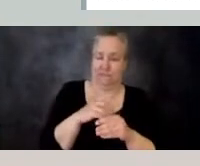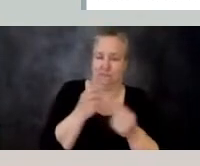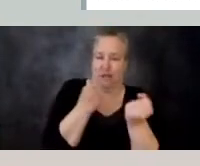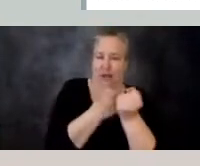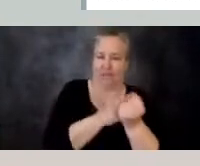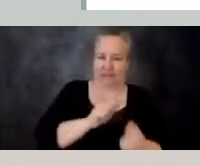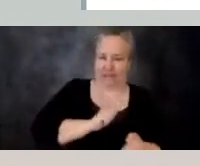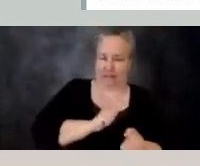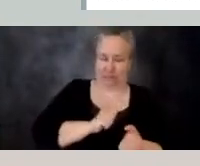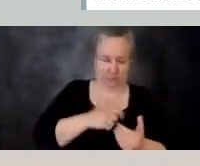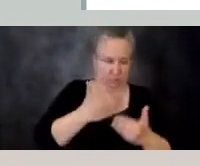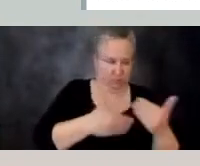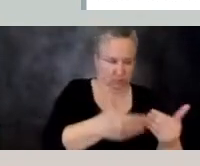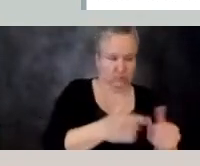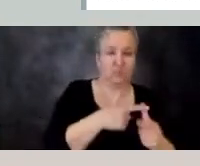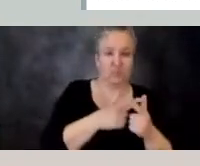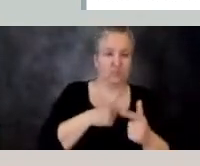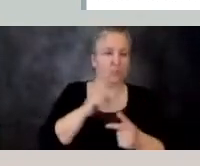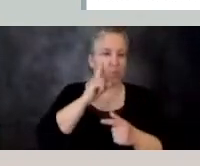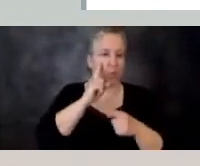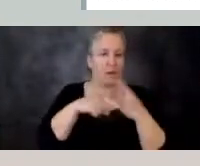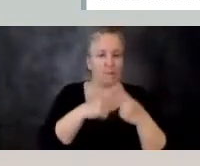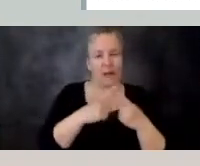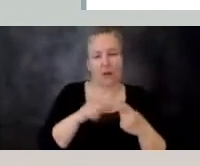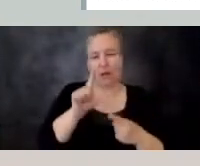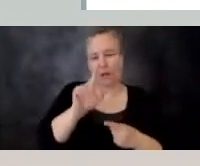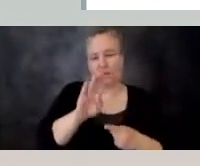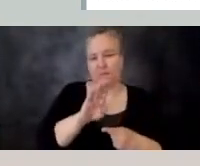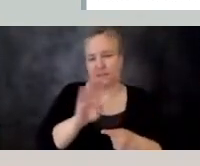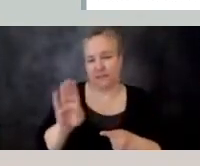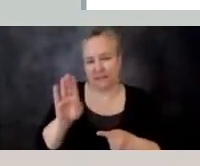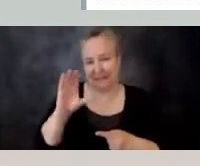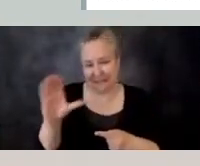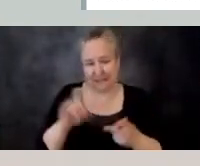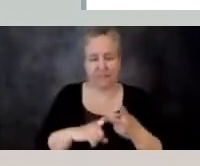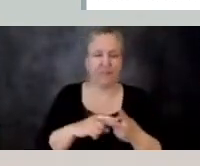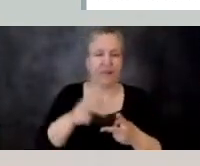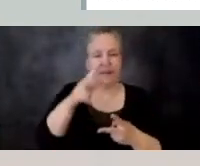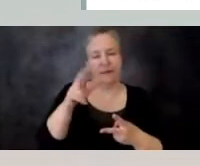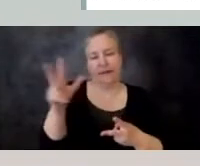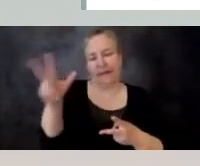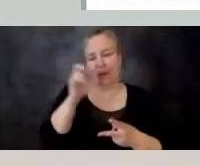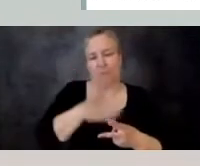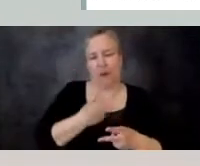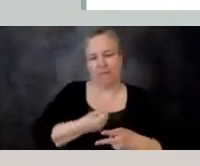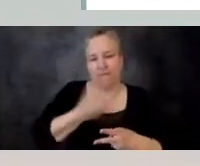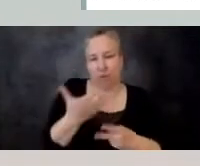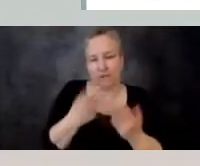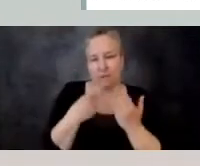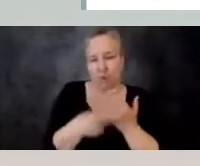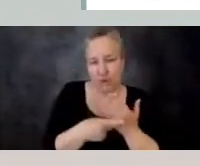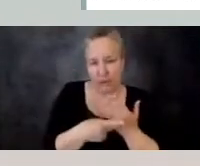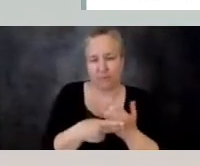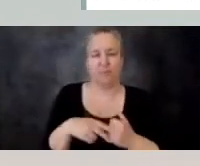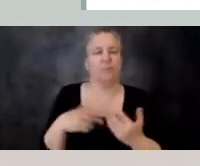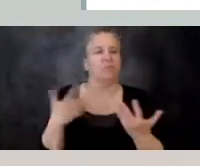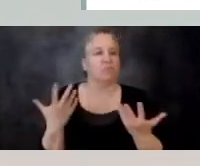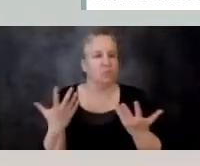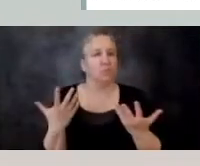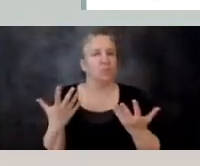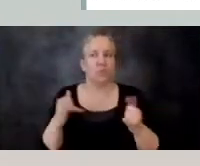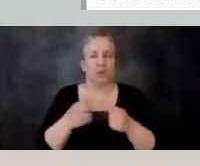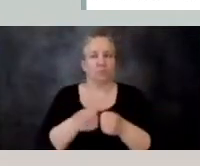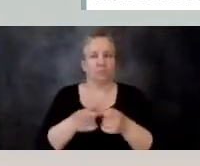where I heard about Living Beyond Breast Cancer and the Hear My Voice program. And I think, you know, then it's really expanded